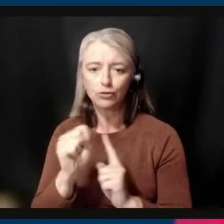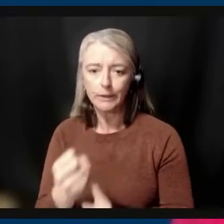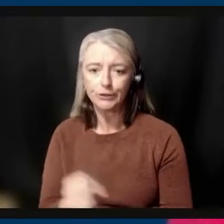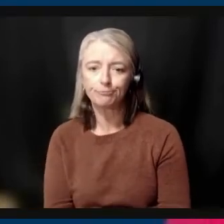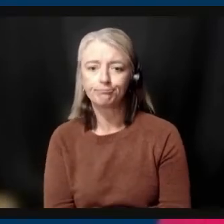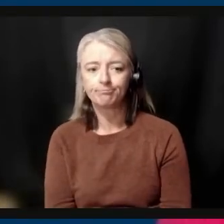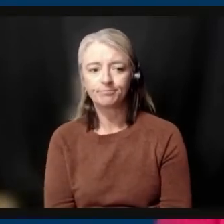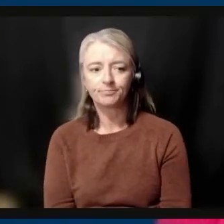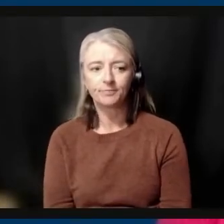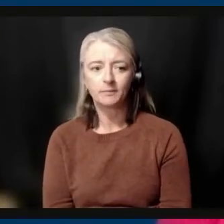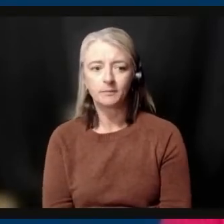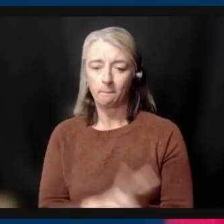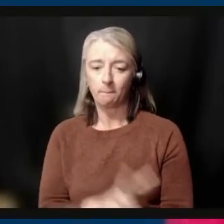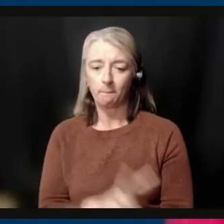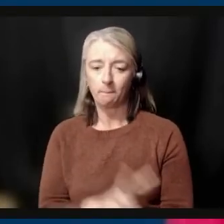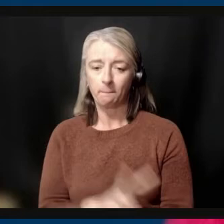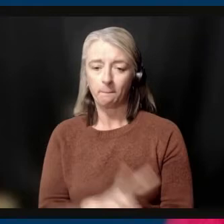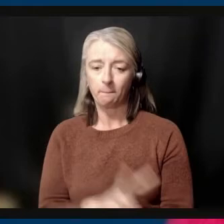Well,